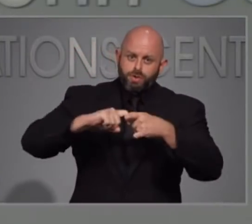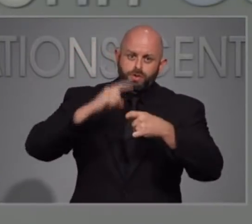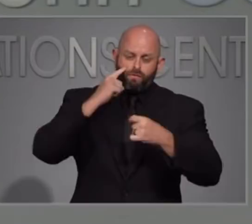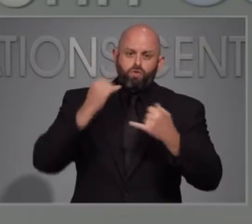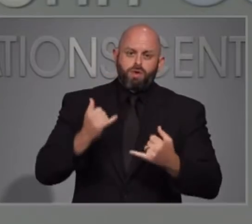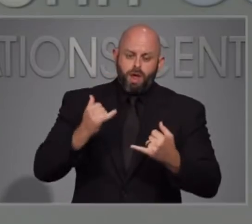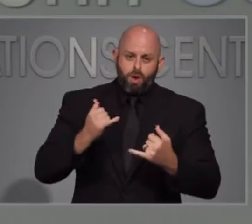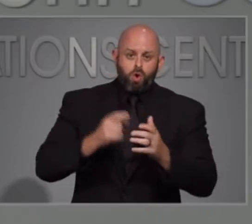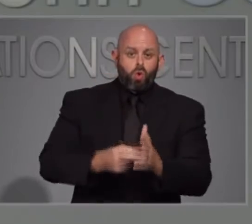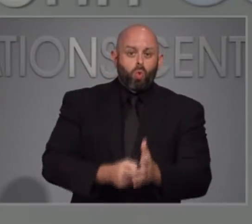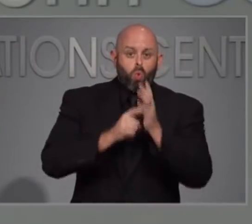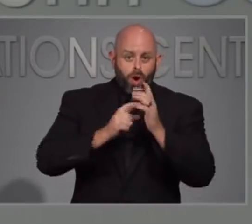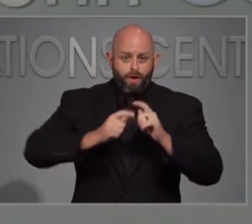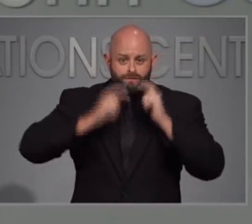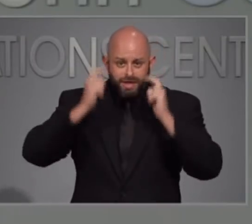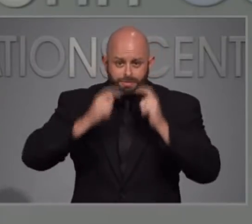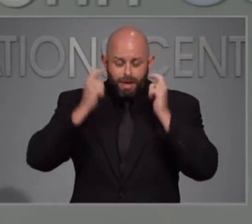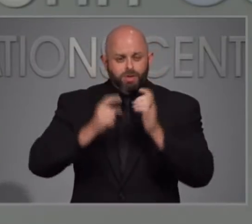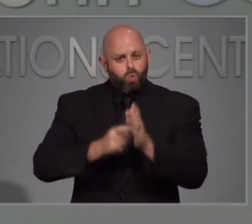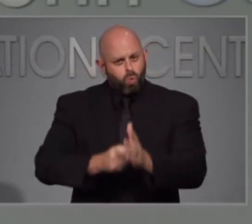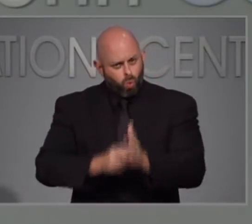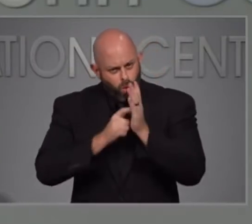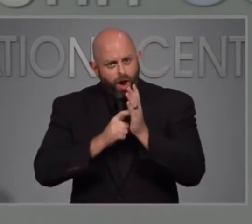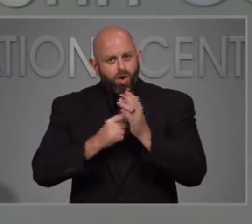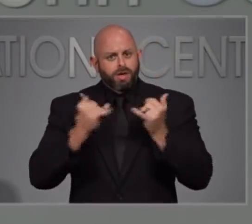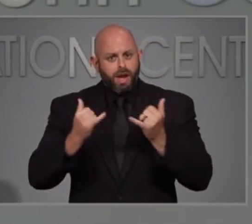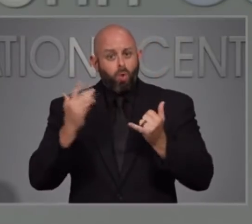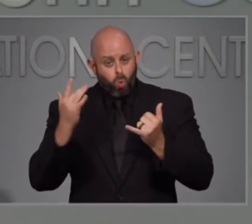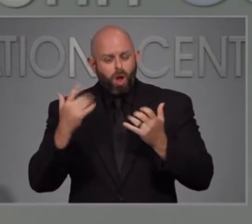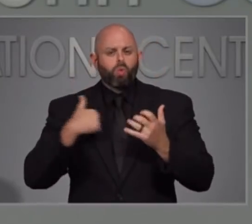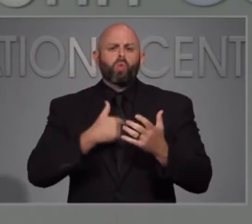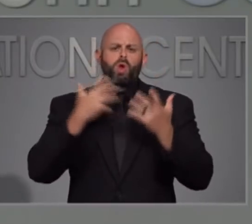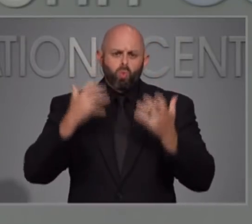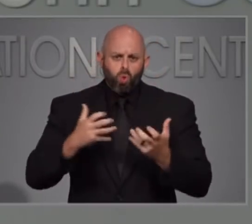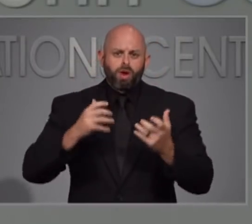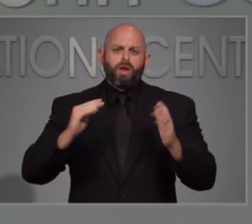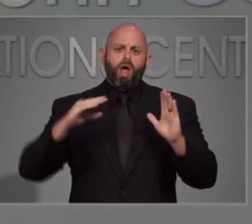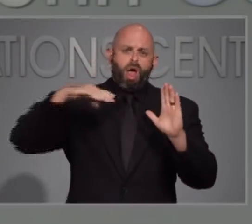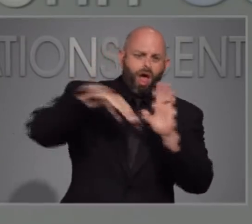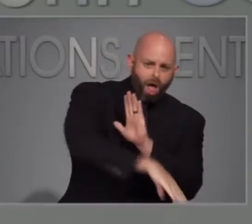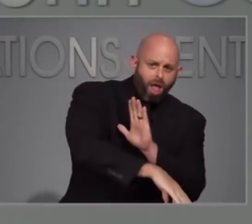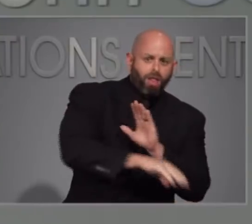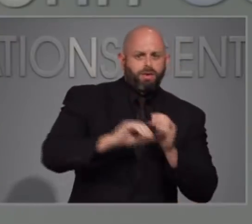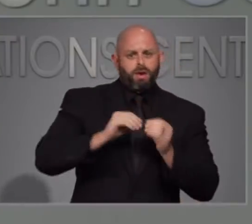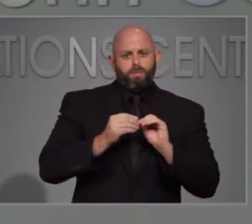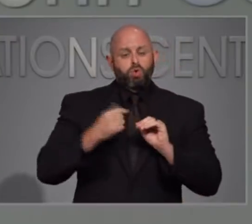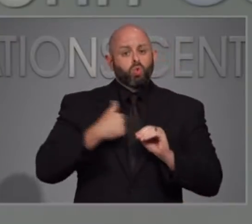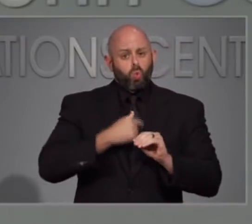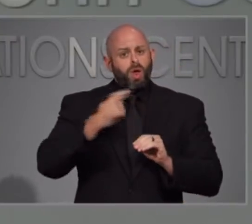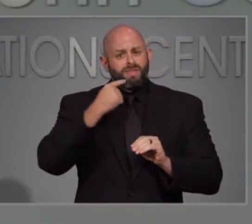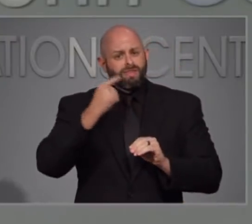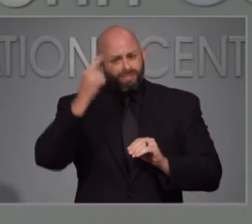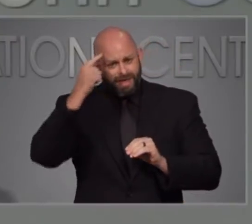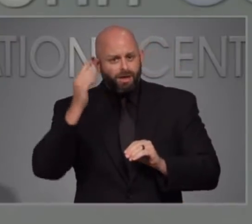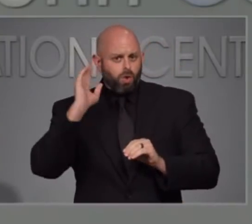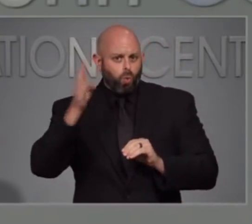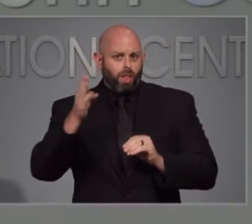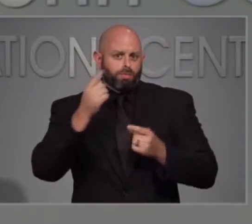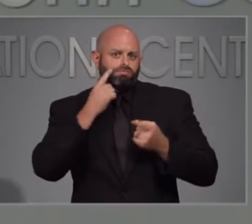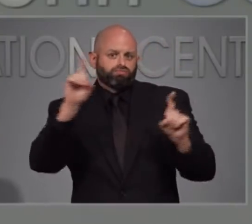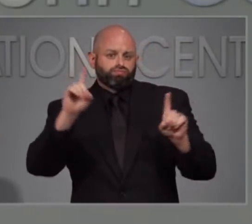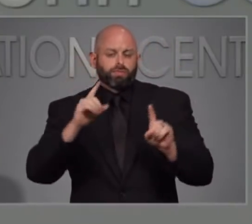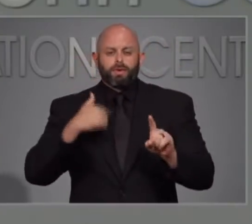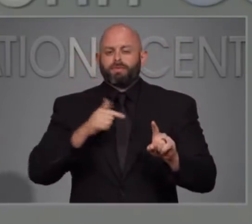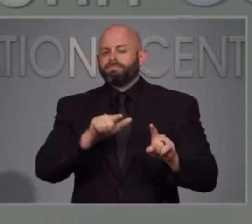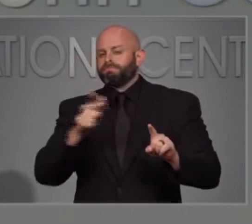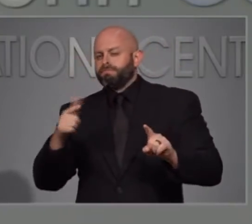face masking out there to make a real difference in the numbers, and we think that it will. I'll turn it over to Dr. Cohen to